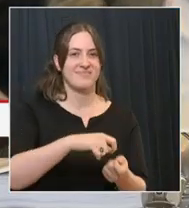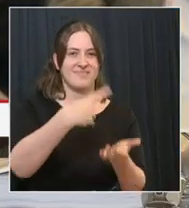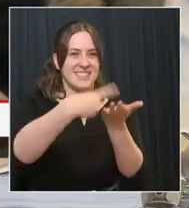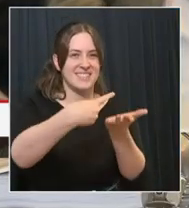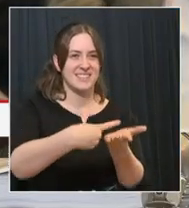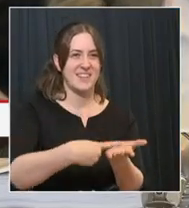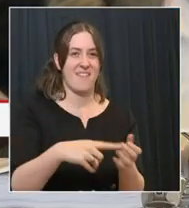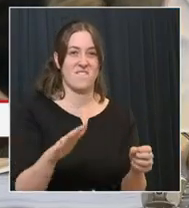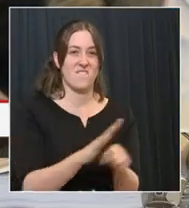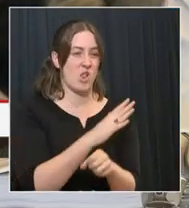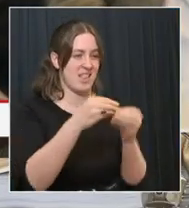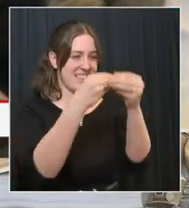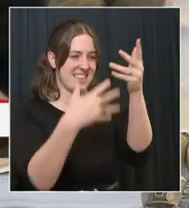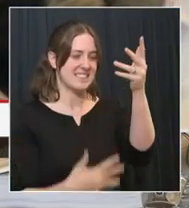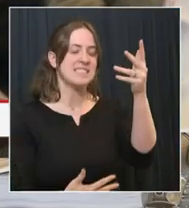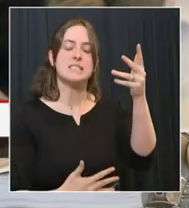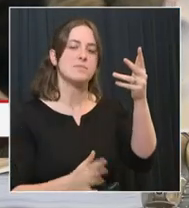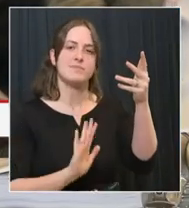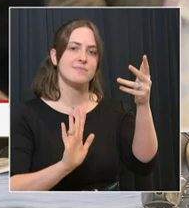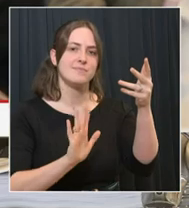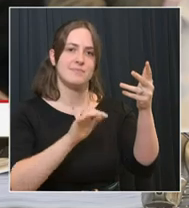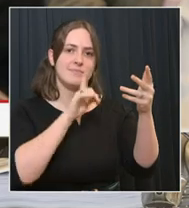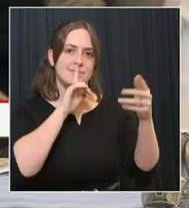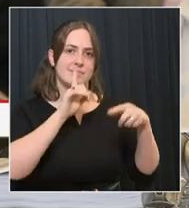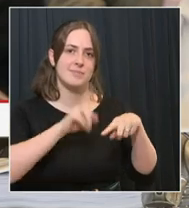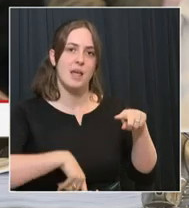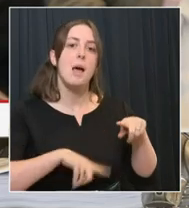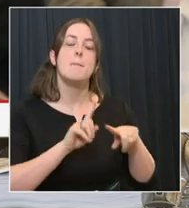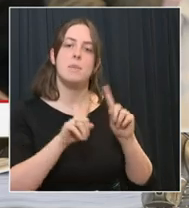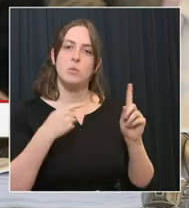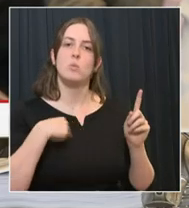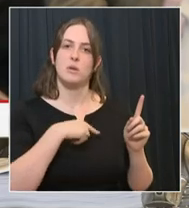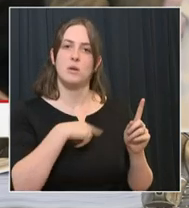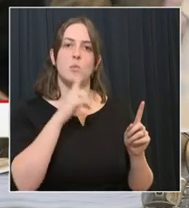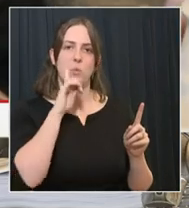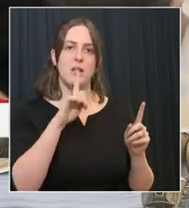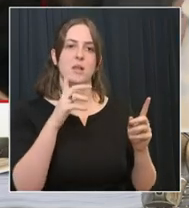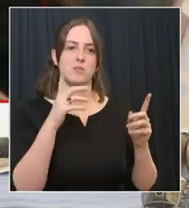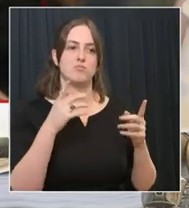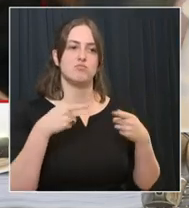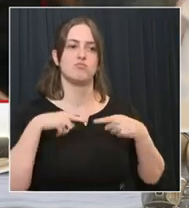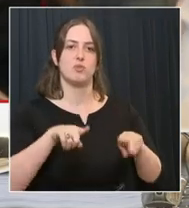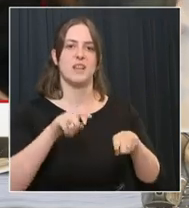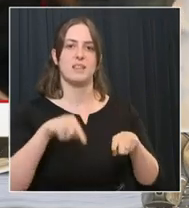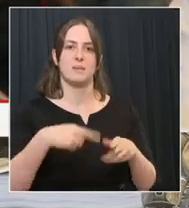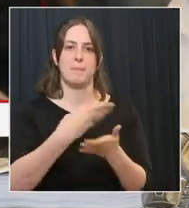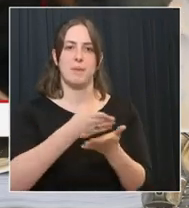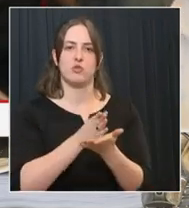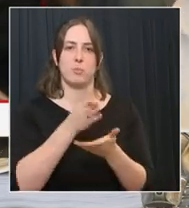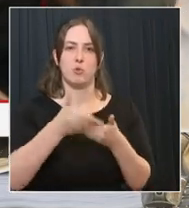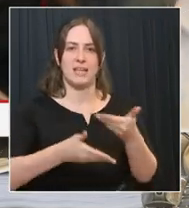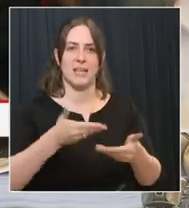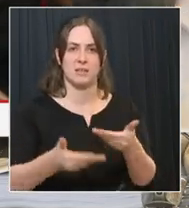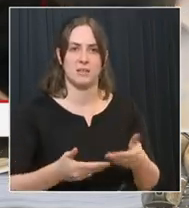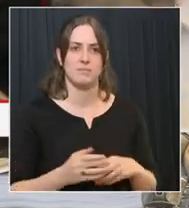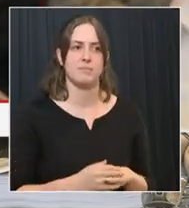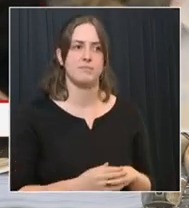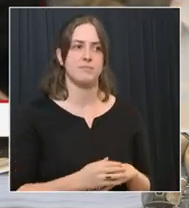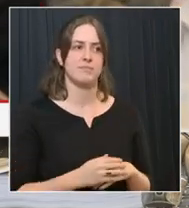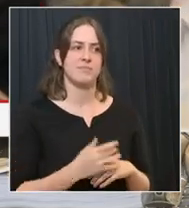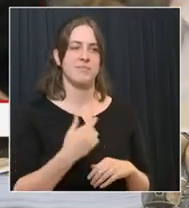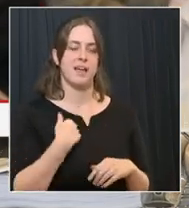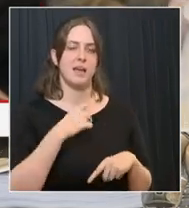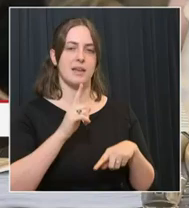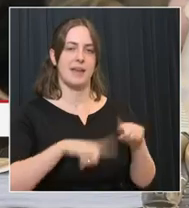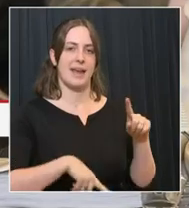list, but we will throughout the budget process, and I'm not sure if we can speak to the